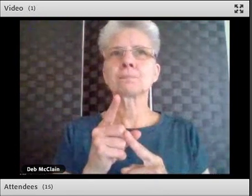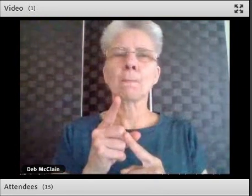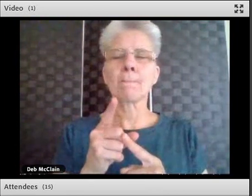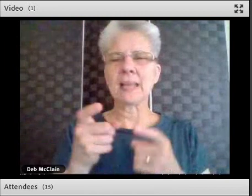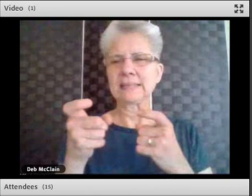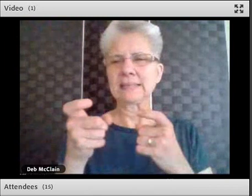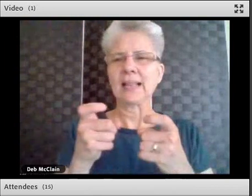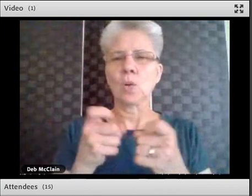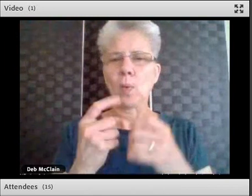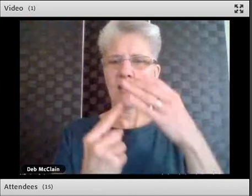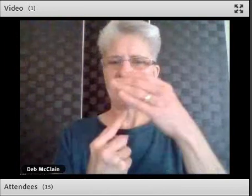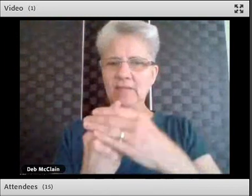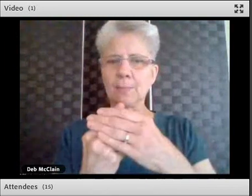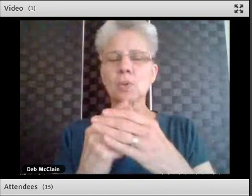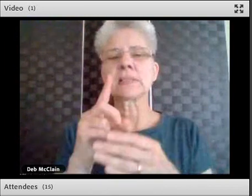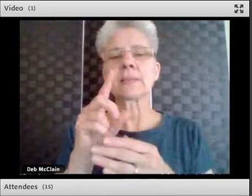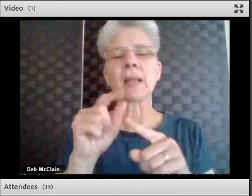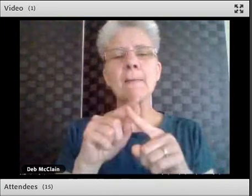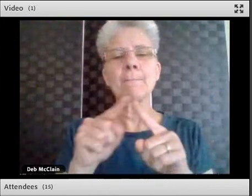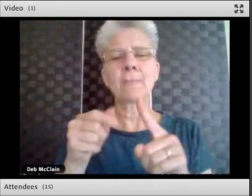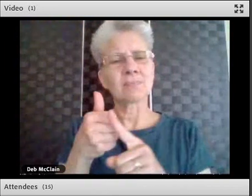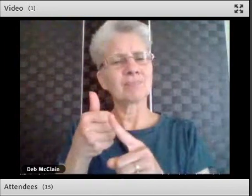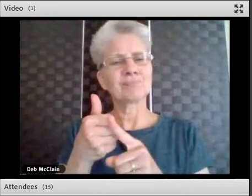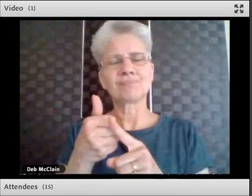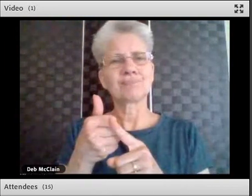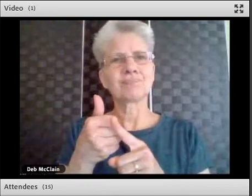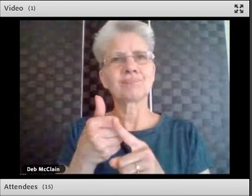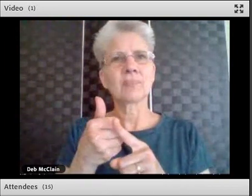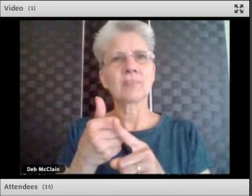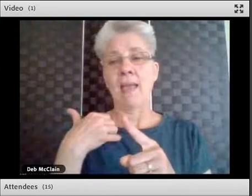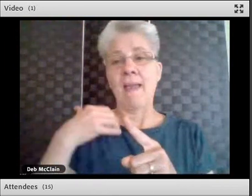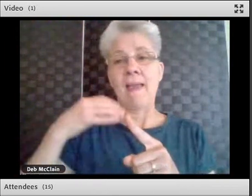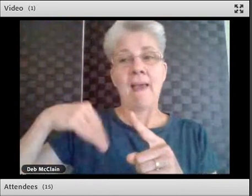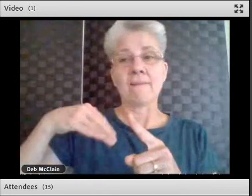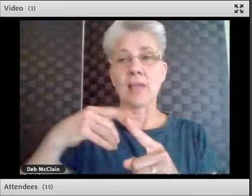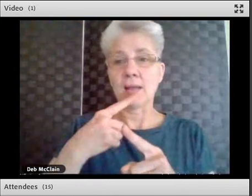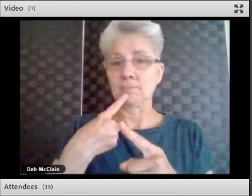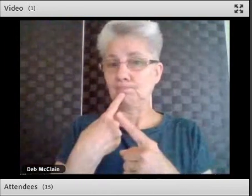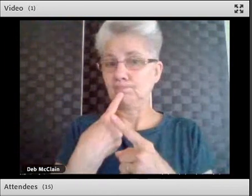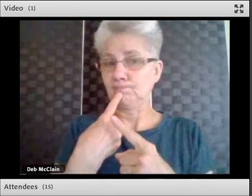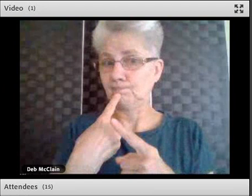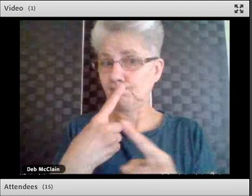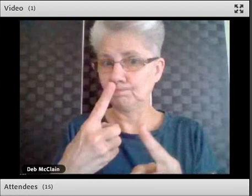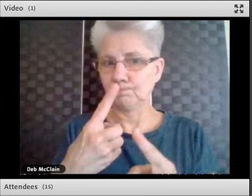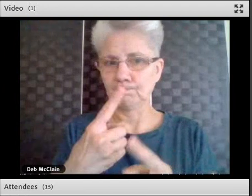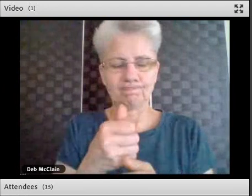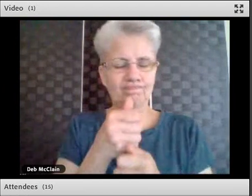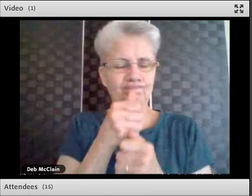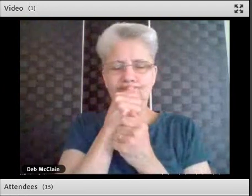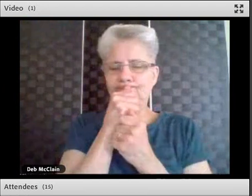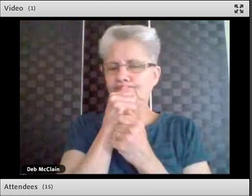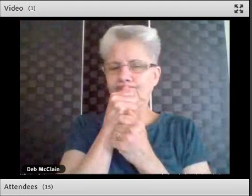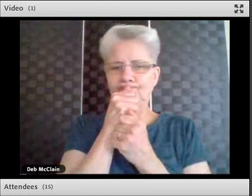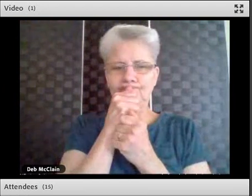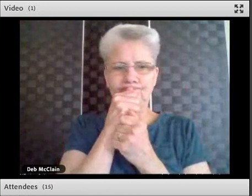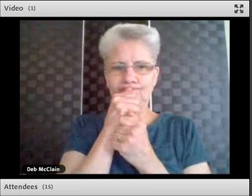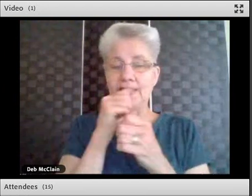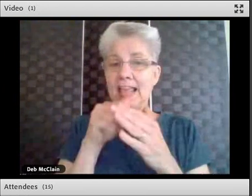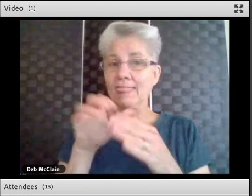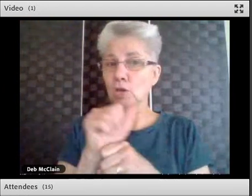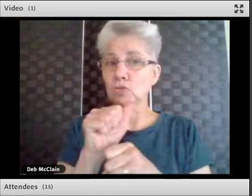dealing with invisible disabilities, but they have not revealed and will not reveal the presence of a disability in